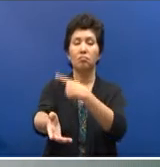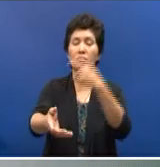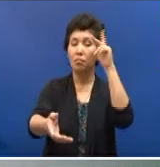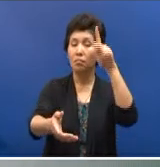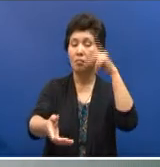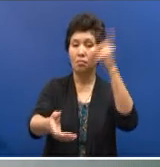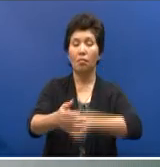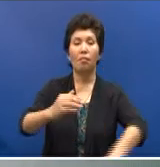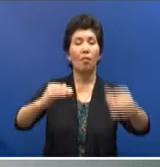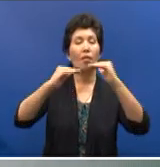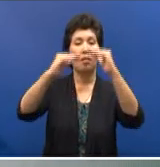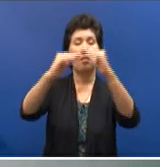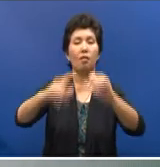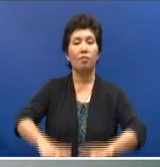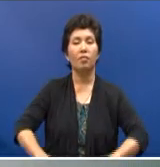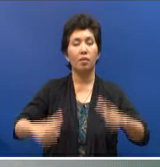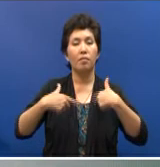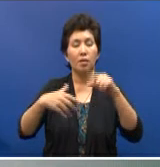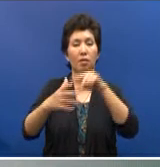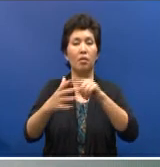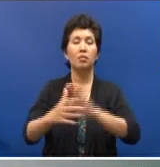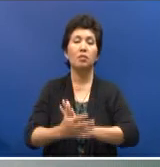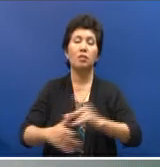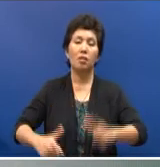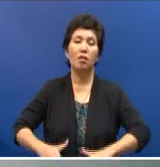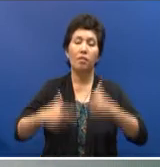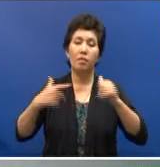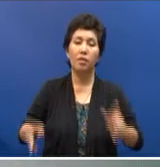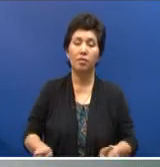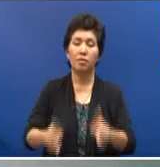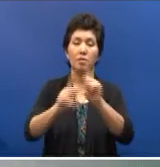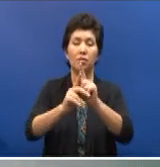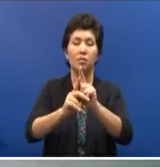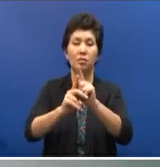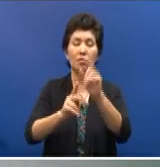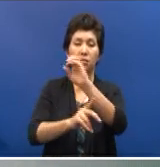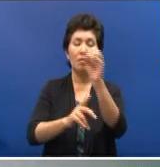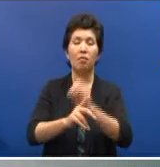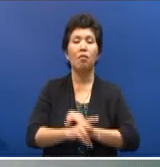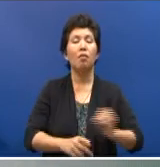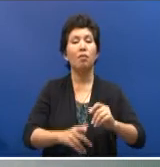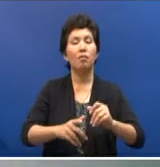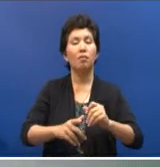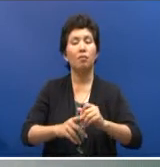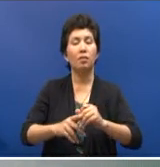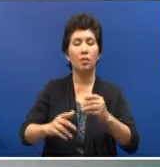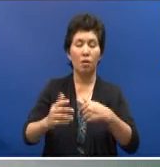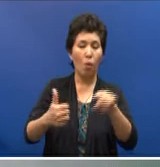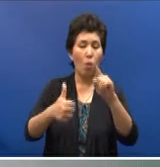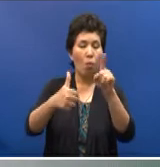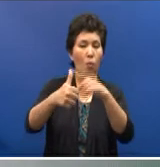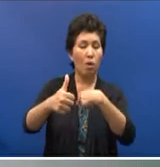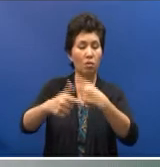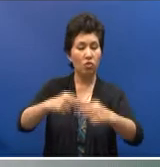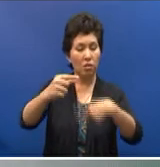standard of living. Okay, so inequalities in life chances are often passed down from one generation